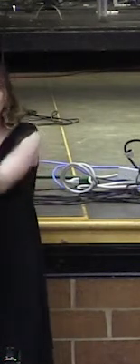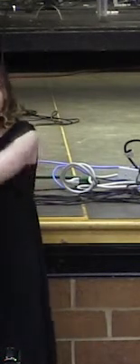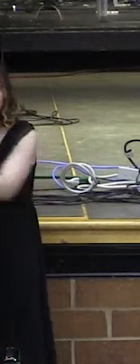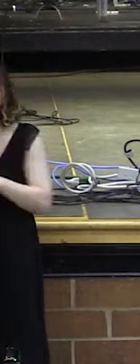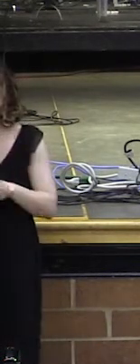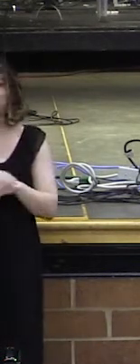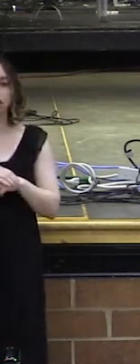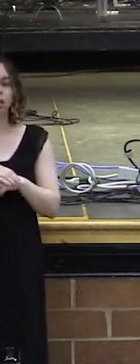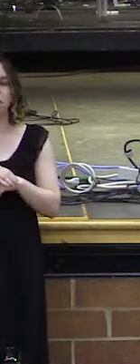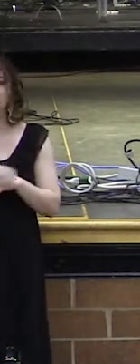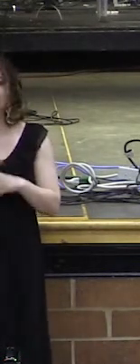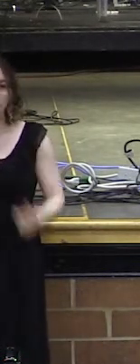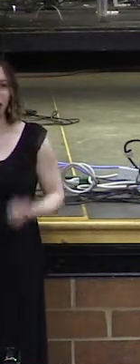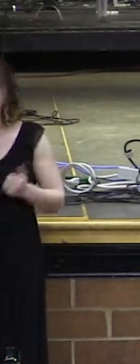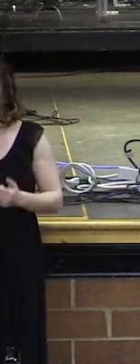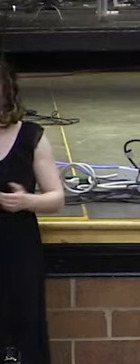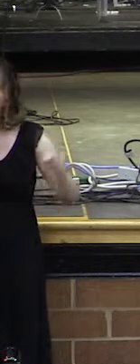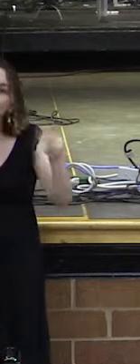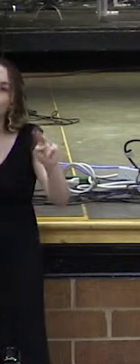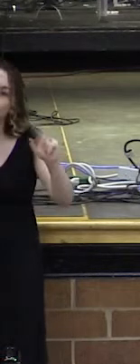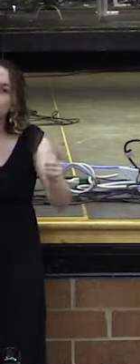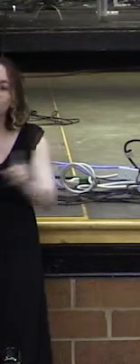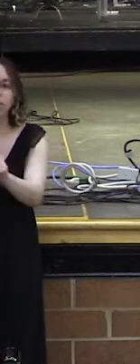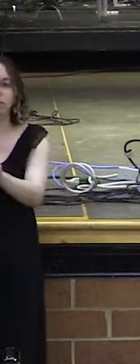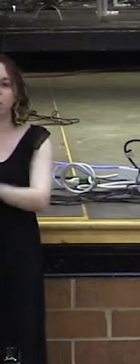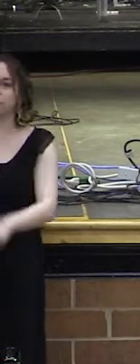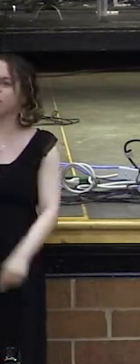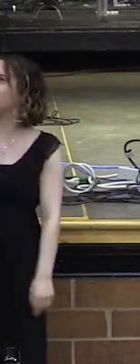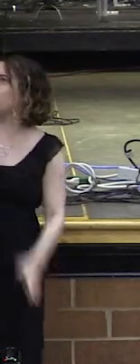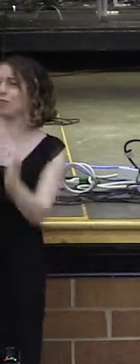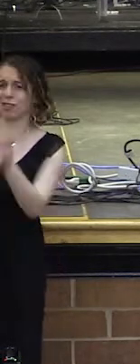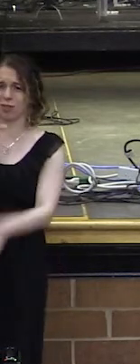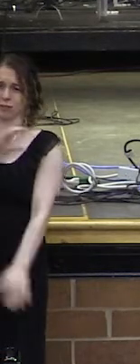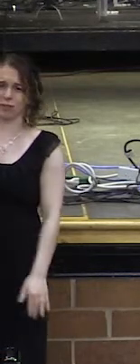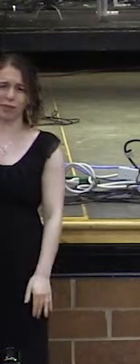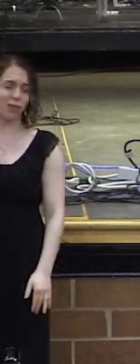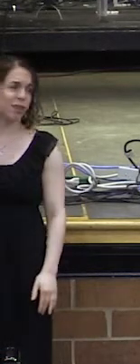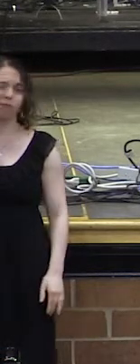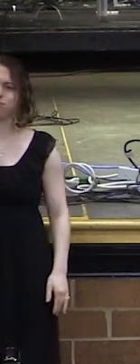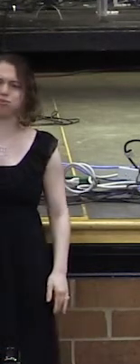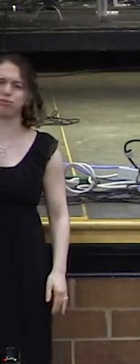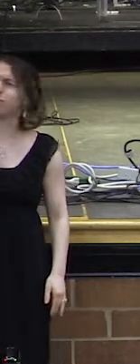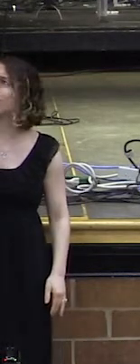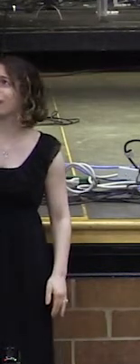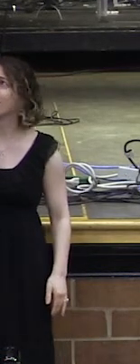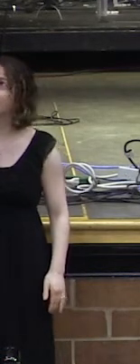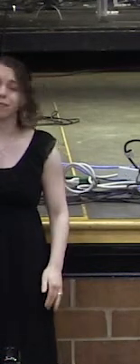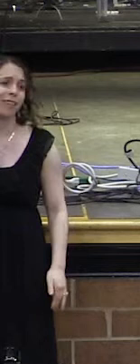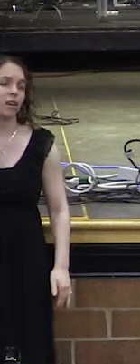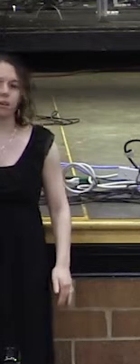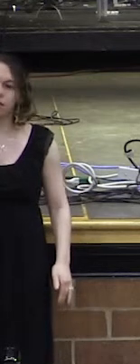a license for immorality and deny Jesus our Jesus our Sovereign and